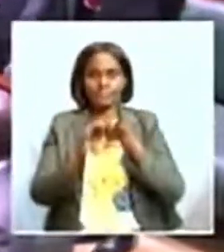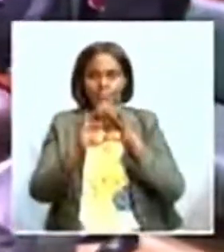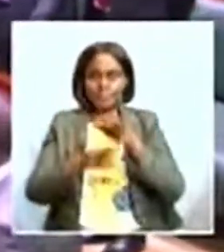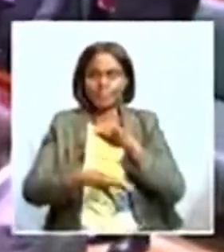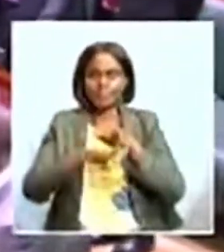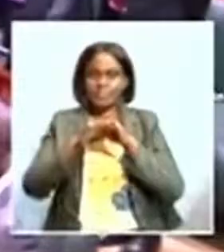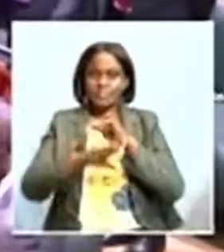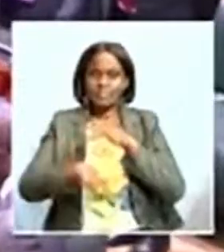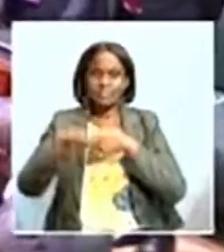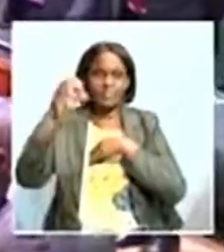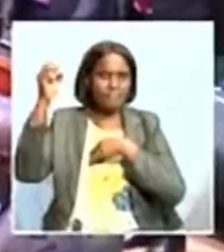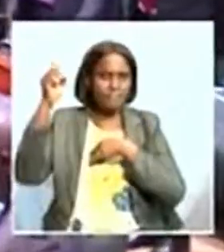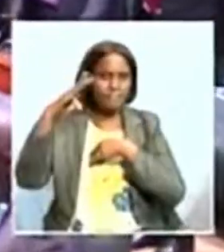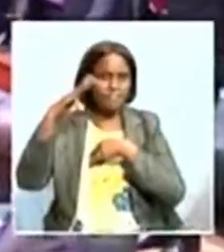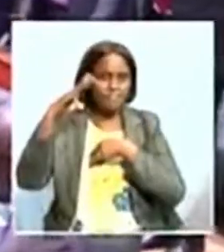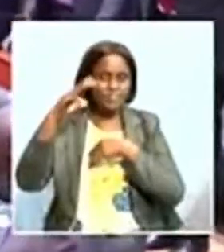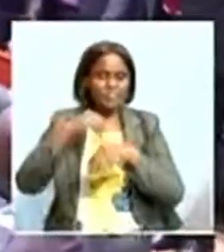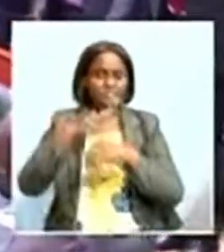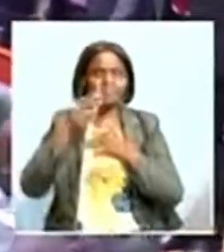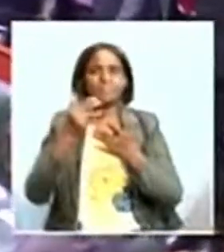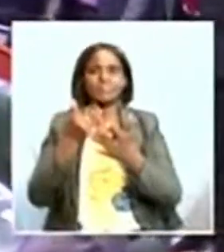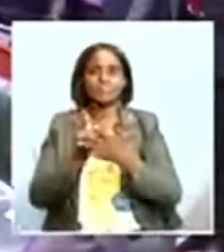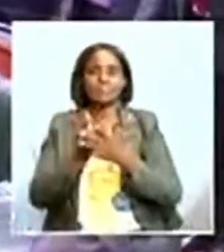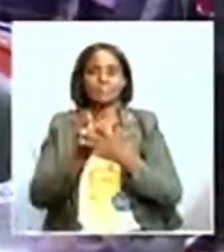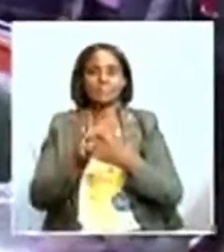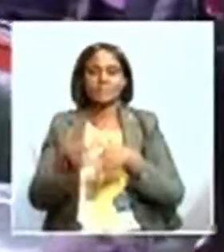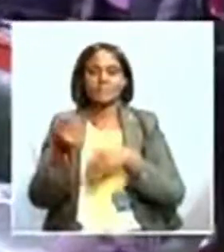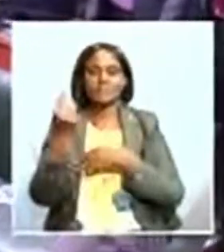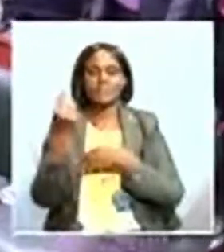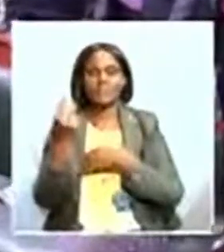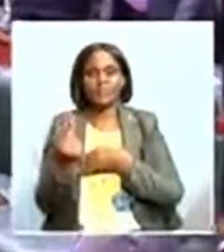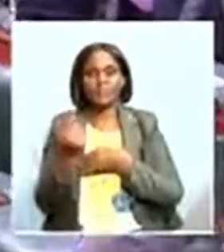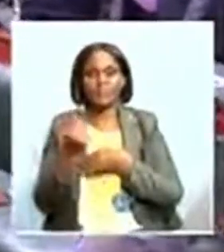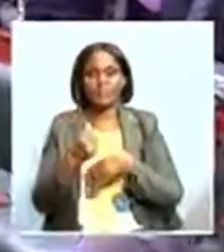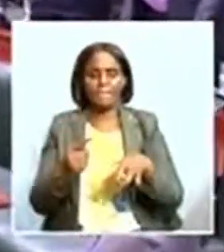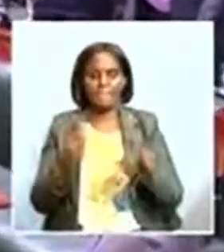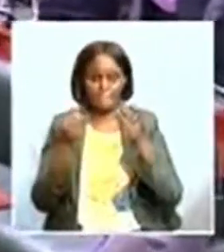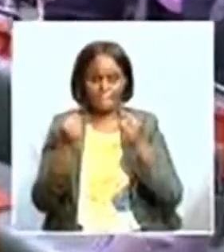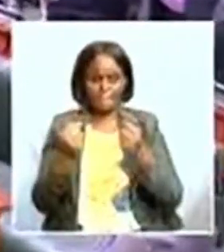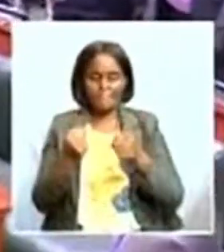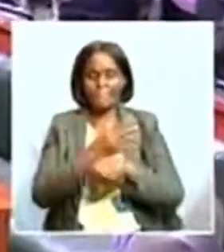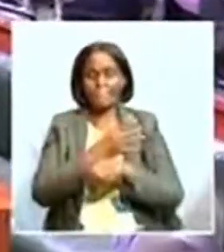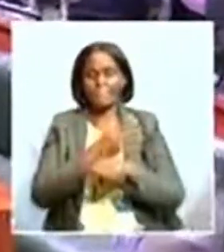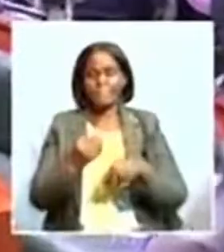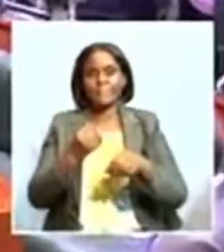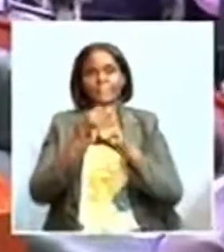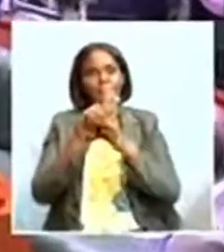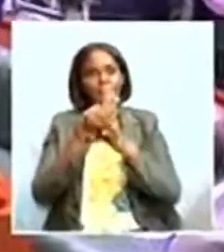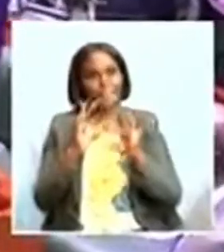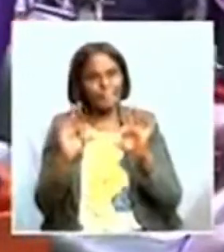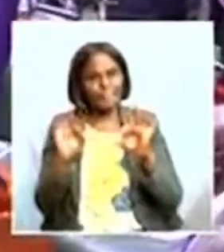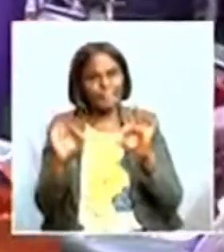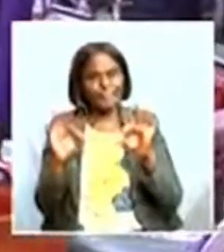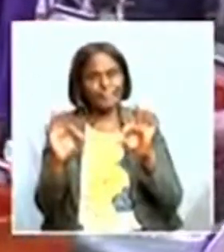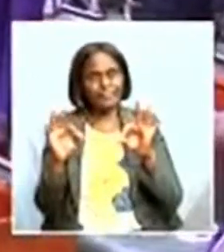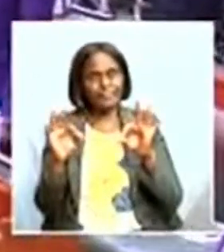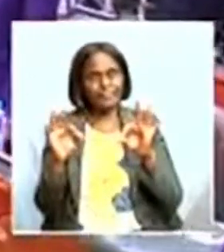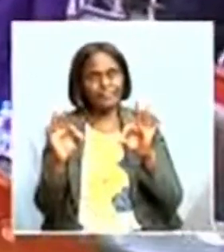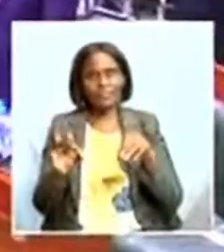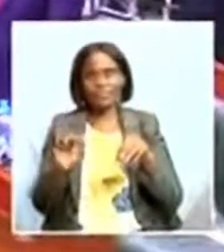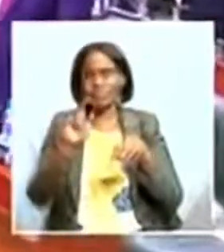brothers under the sun, oh one, strong and